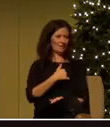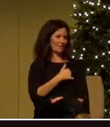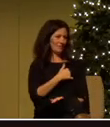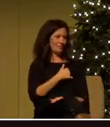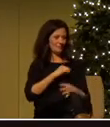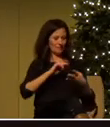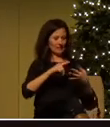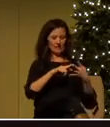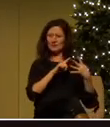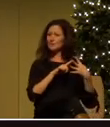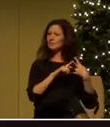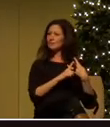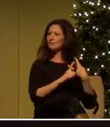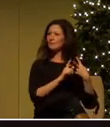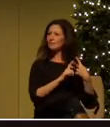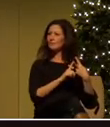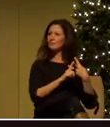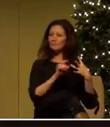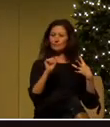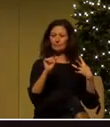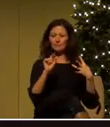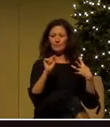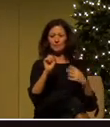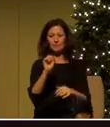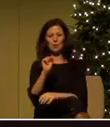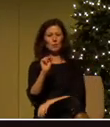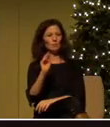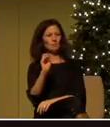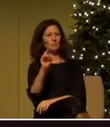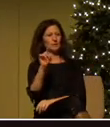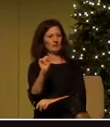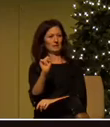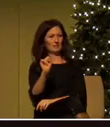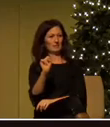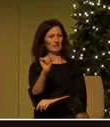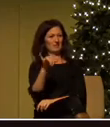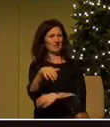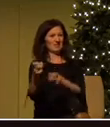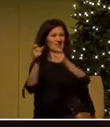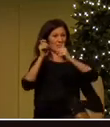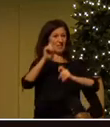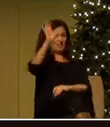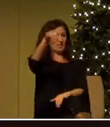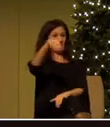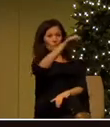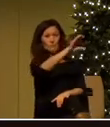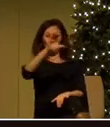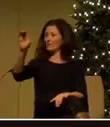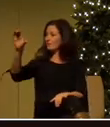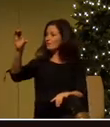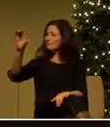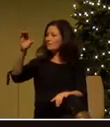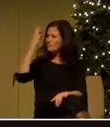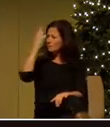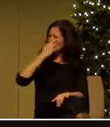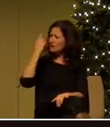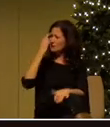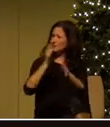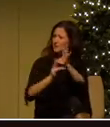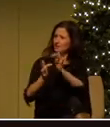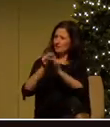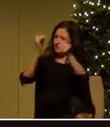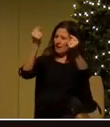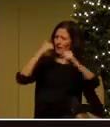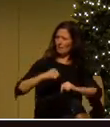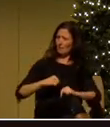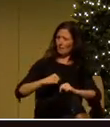Second thing is the gift of atonement. That's the gift of the cross. That's the reason that Jesus came, to be